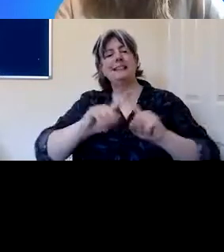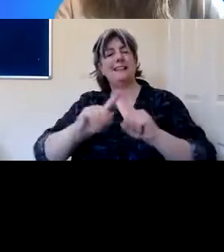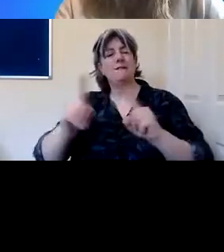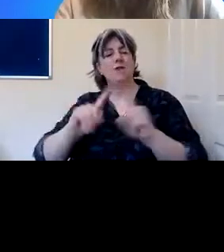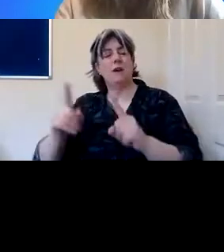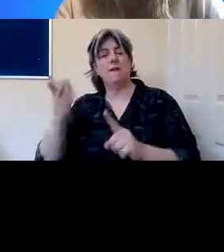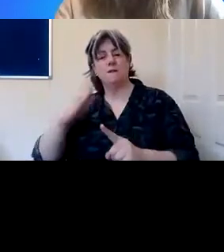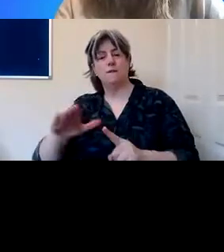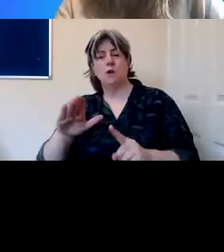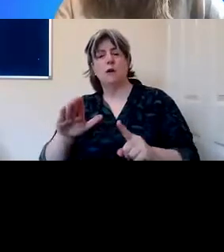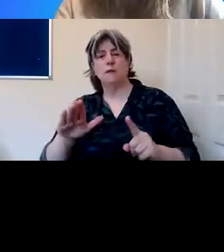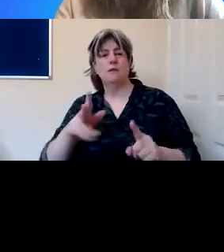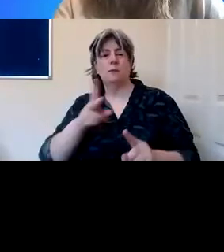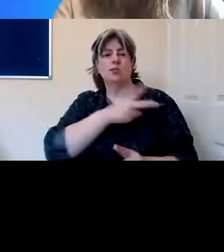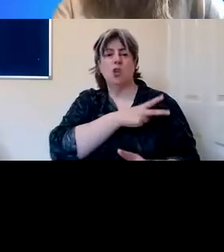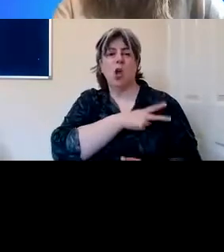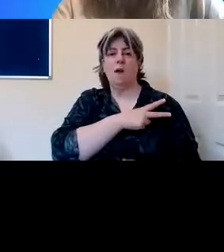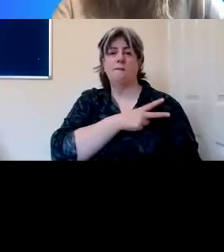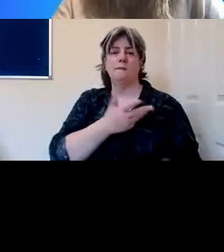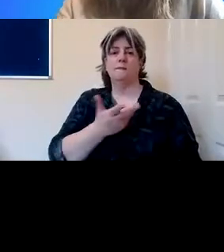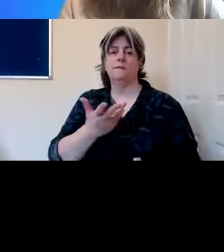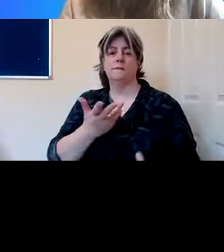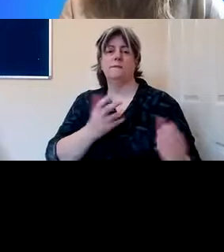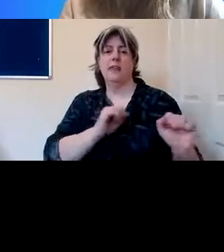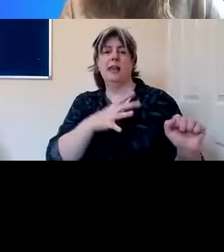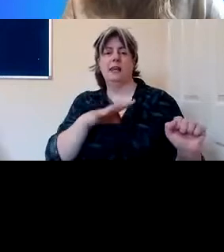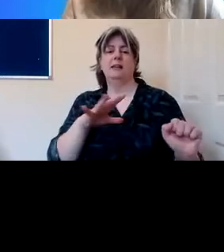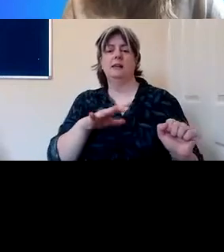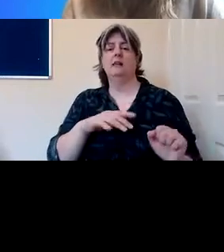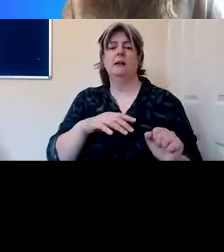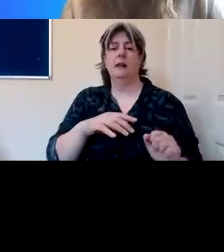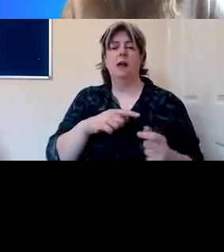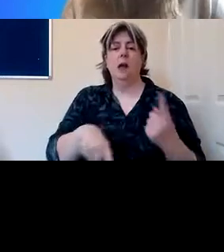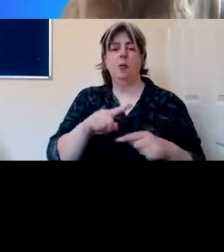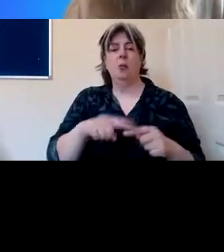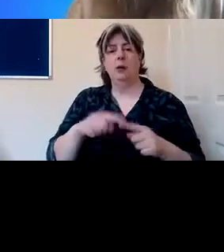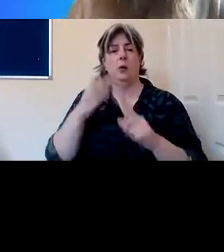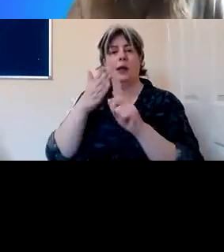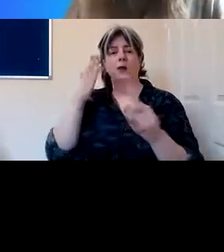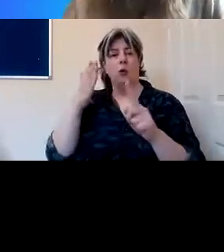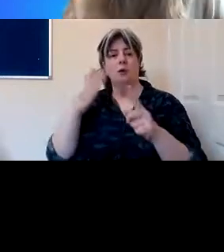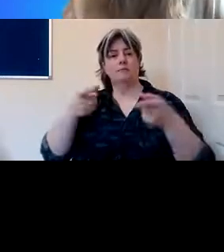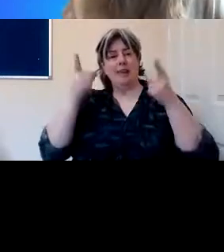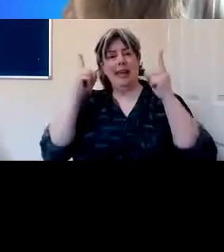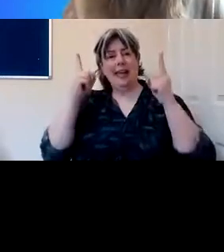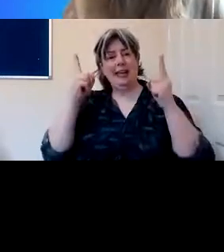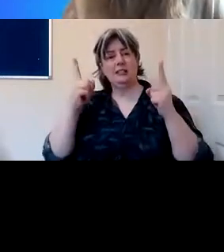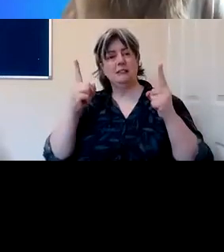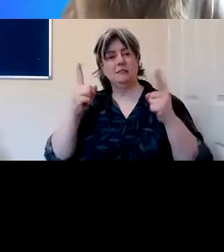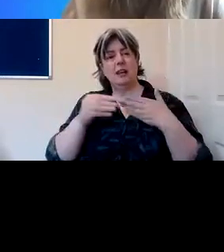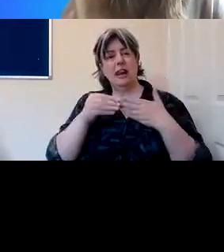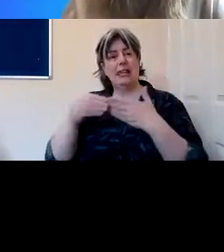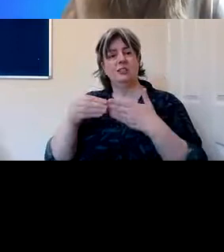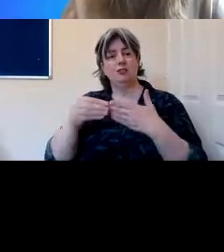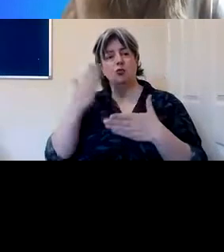what frontline staff would require. And I think we've all acknowledged what incredible stressful job it can be. I mean, I think one of the things